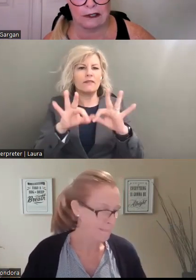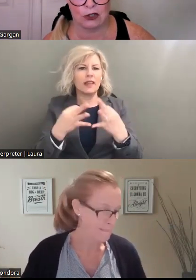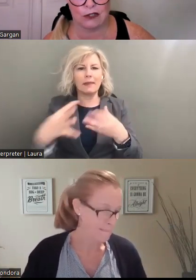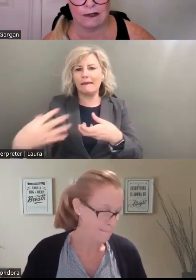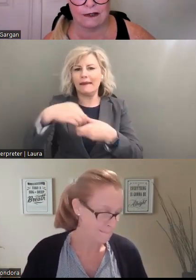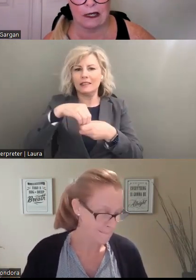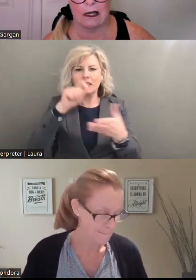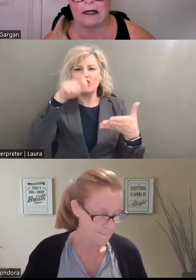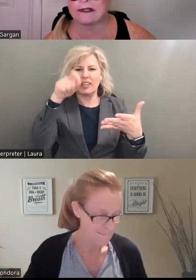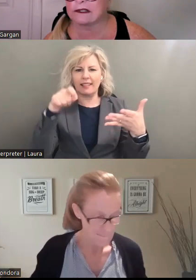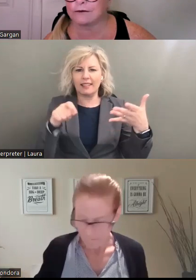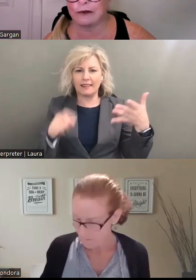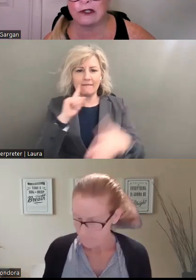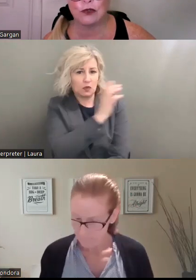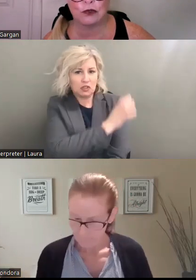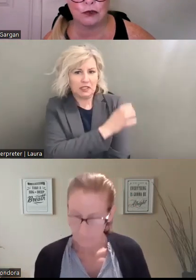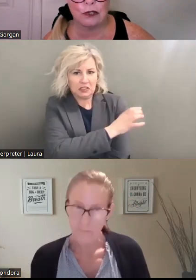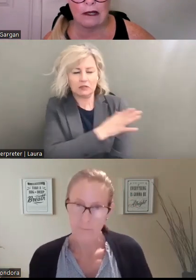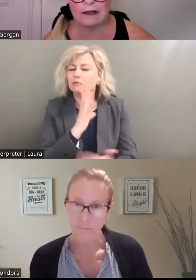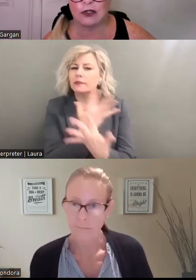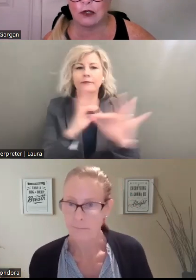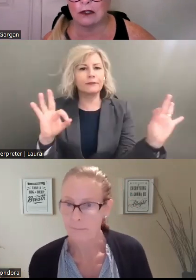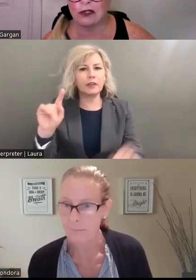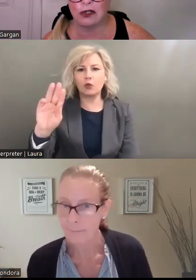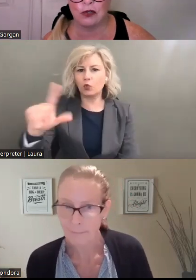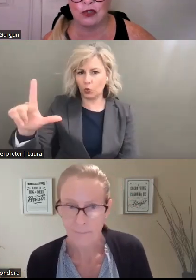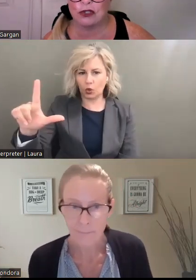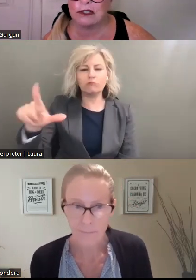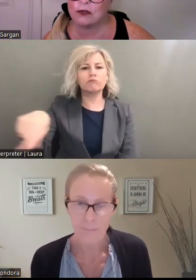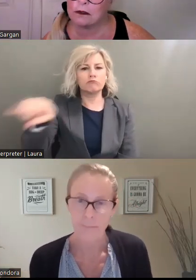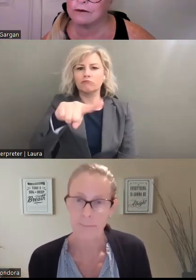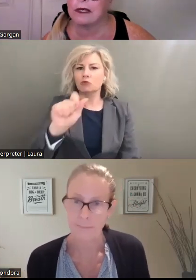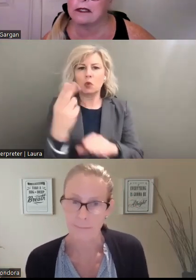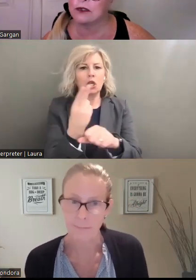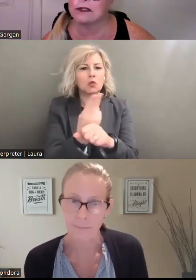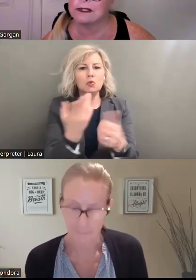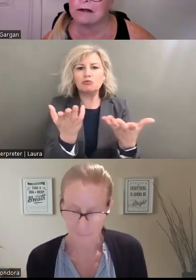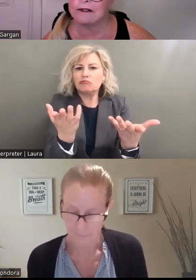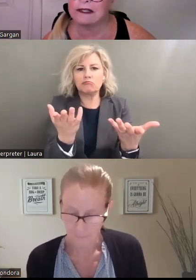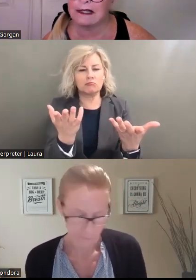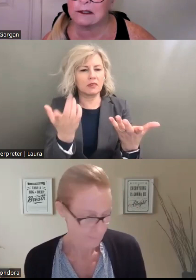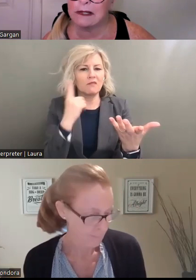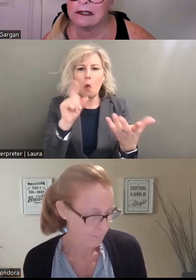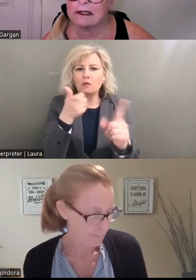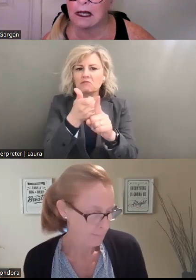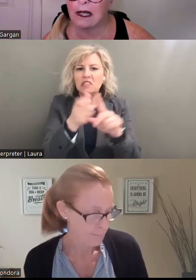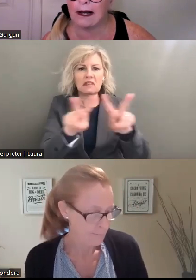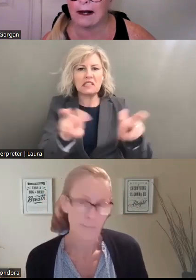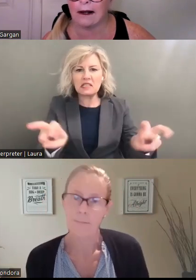for clinicians. This is a free tool that you can use just to sort of do some